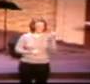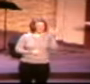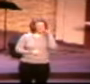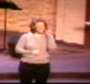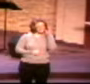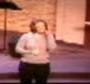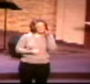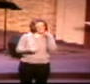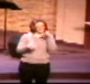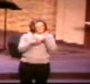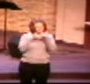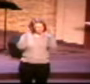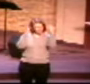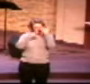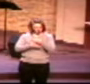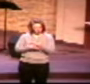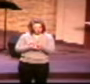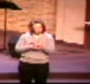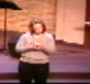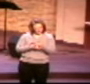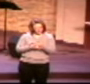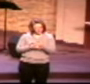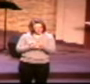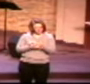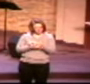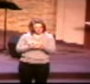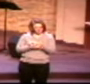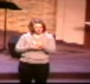listening in the dark.